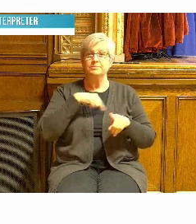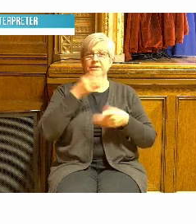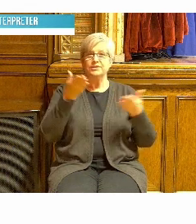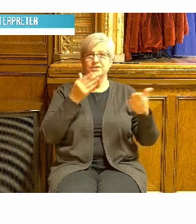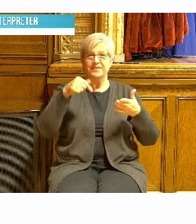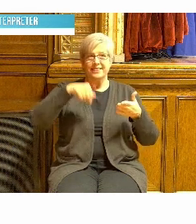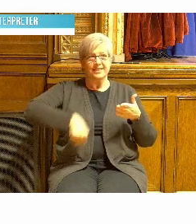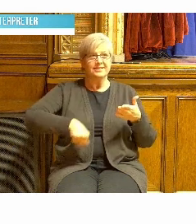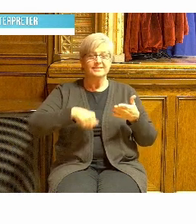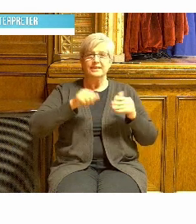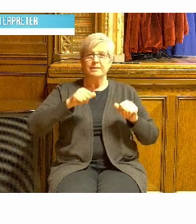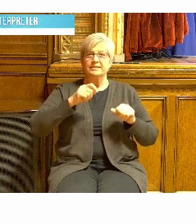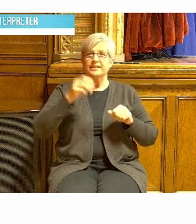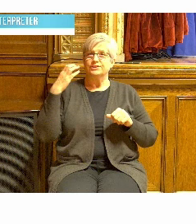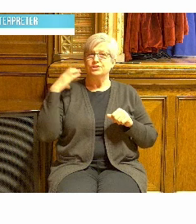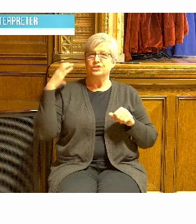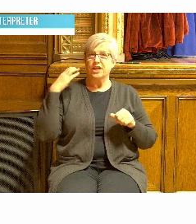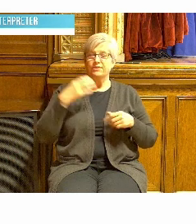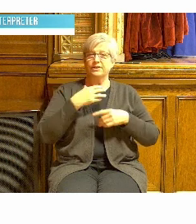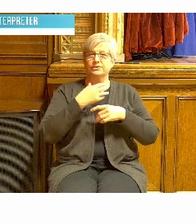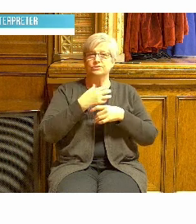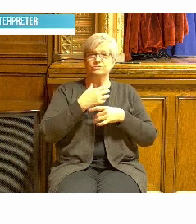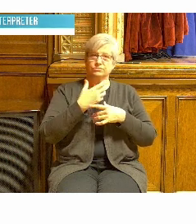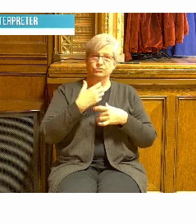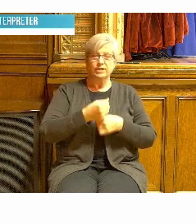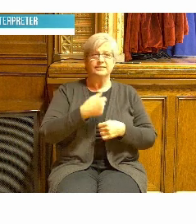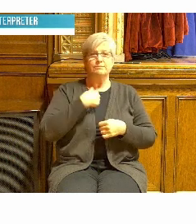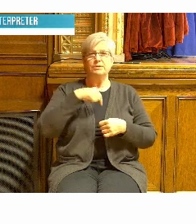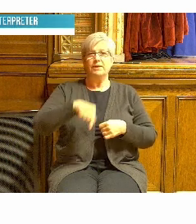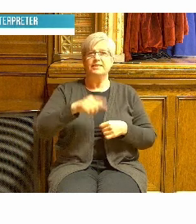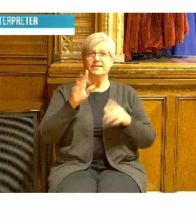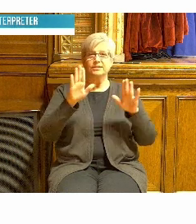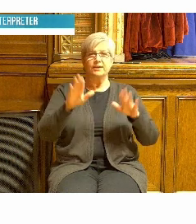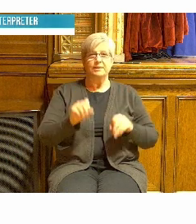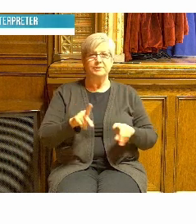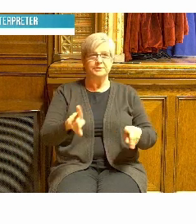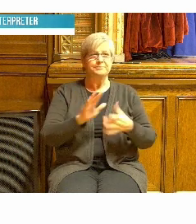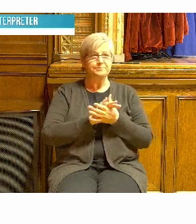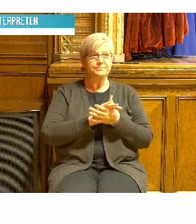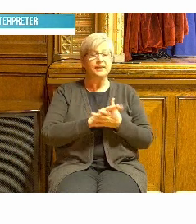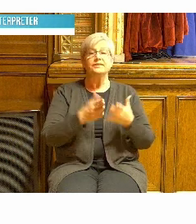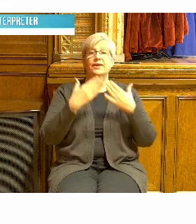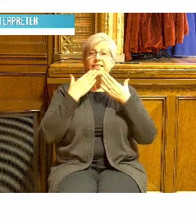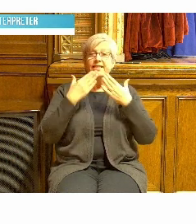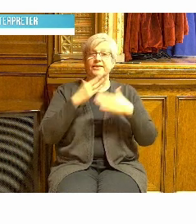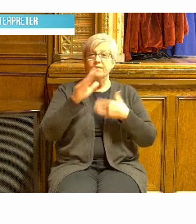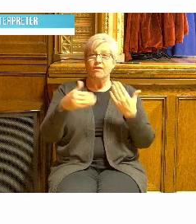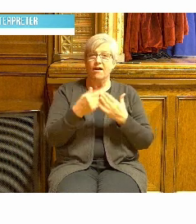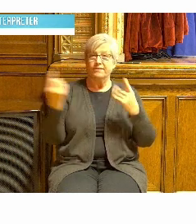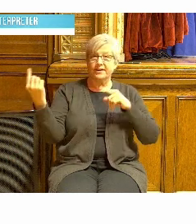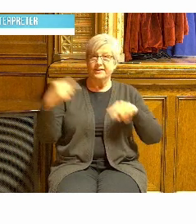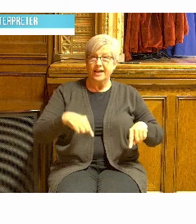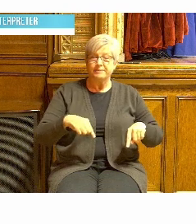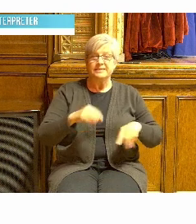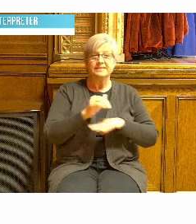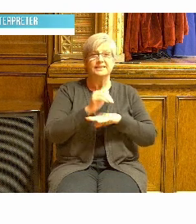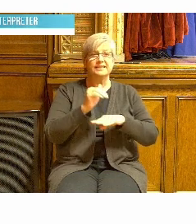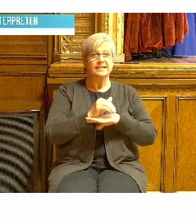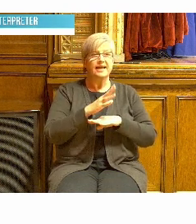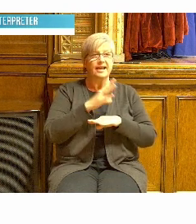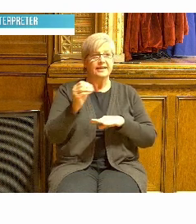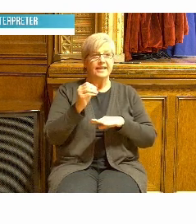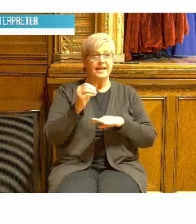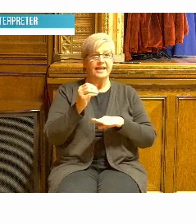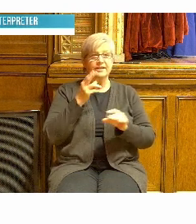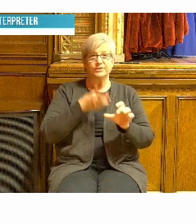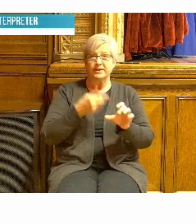in this capacity as chair and trusting me with this great opportunity. So I want to thank you all for coming out tonight and being